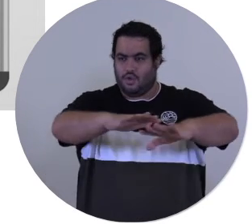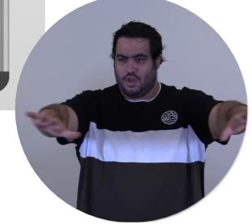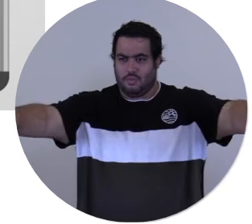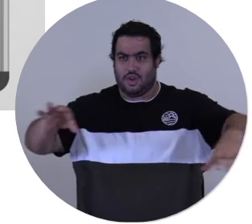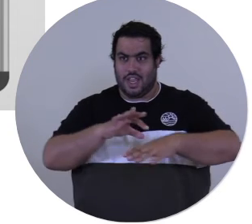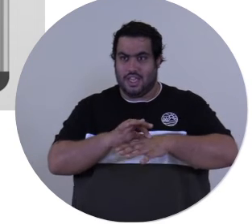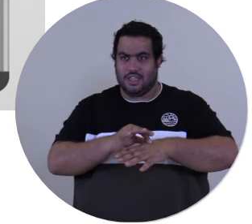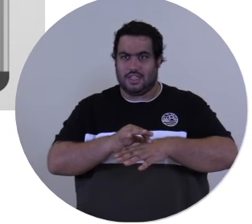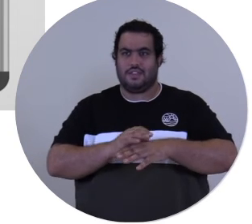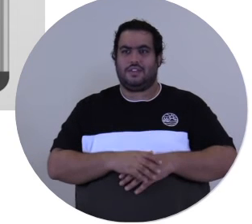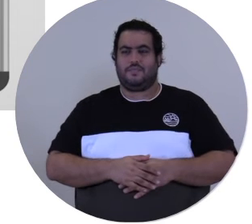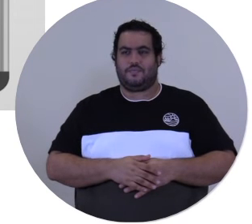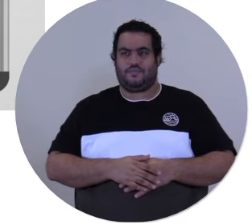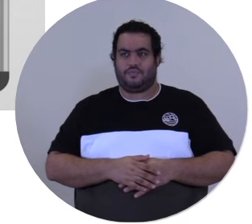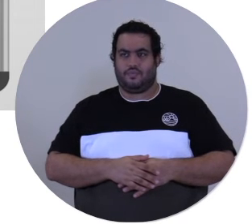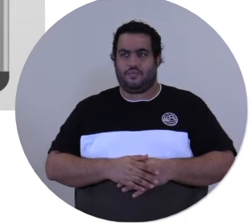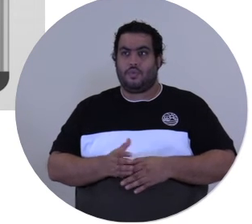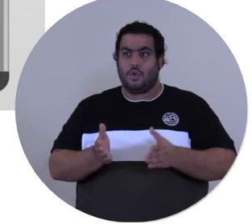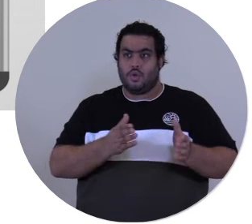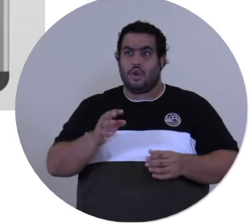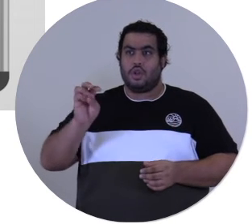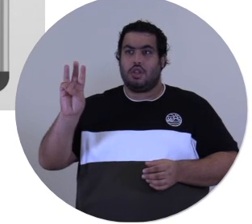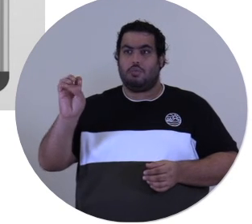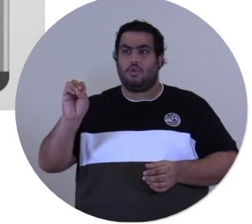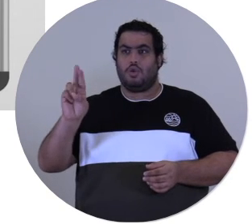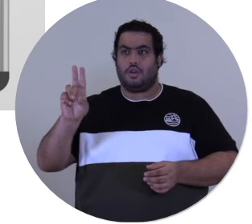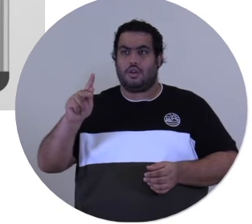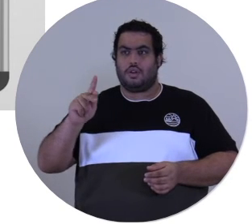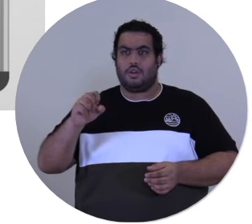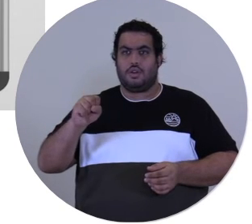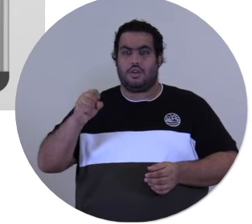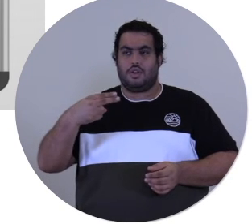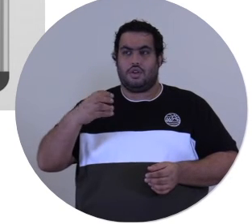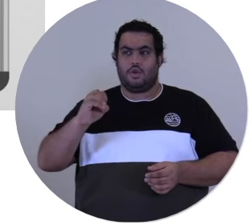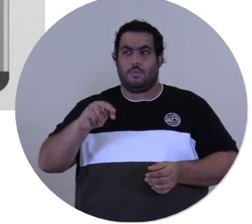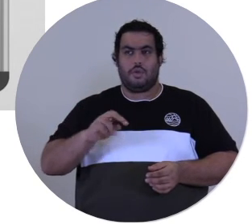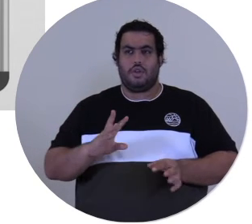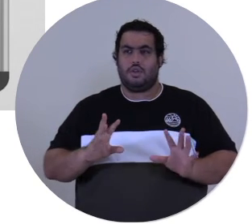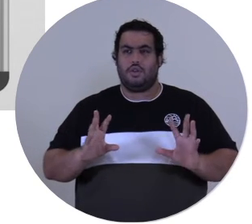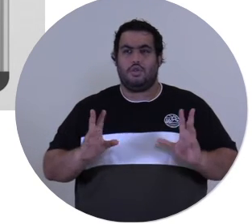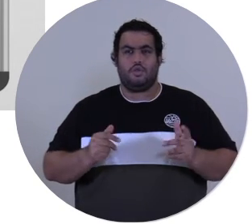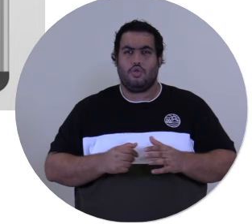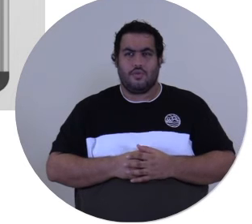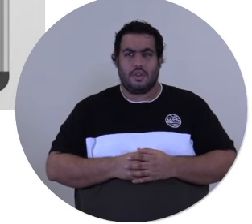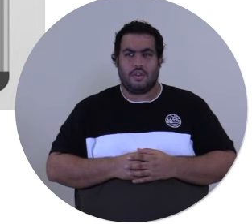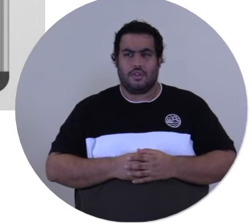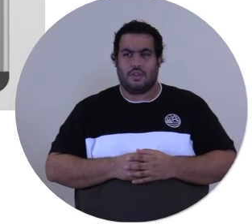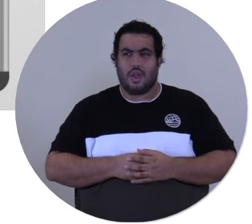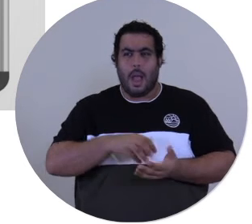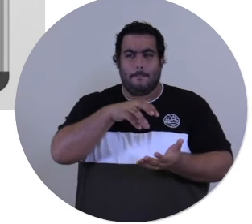a workshop is a noun that means a room or building in which goods are manufactured or